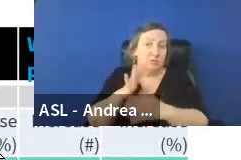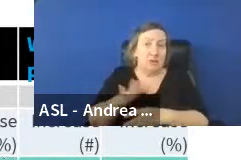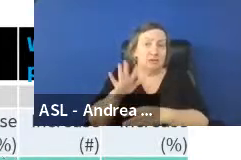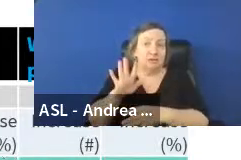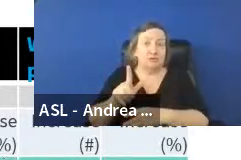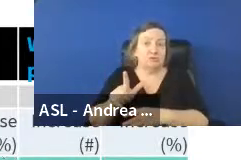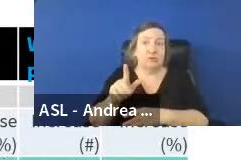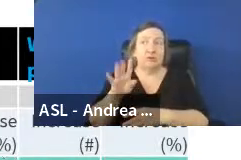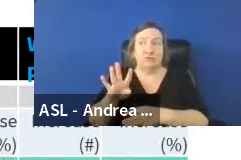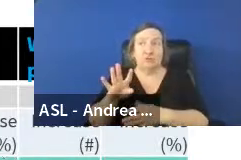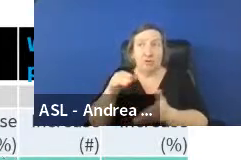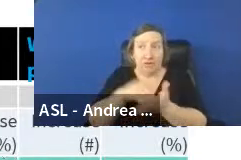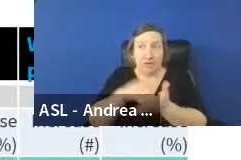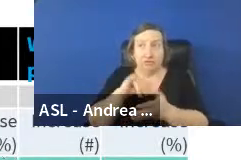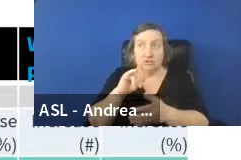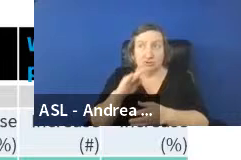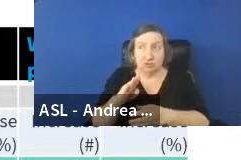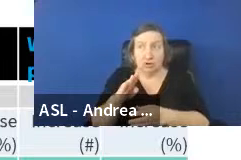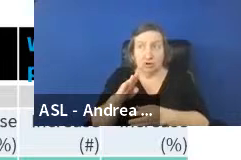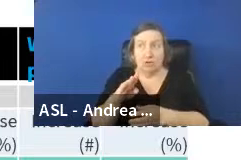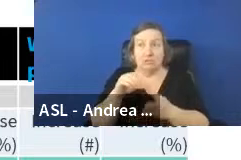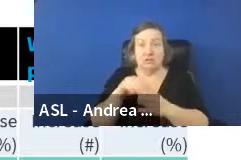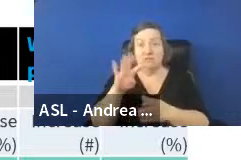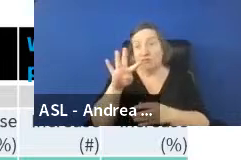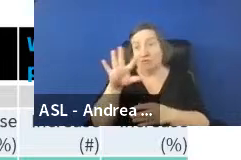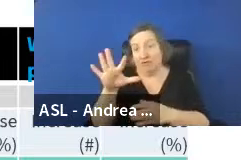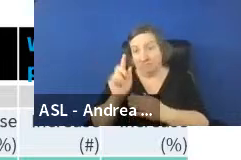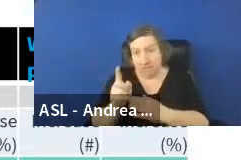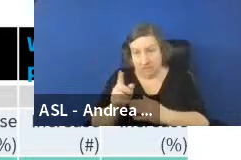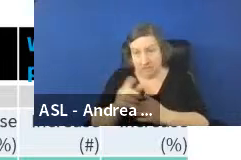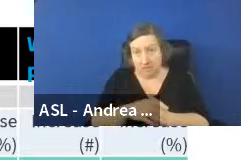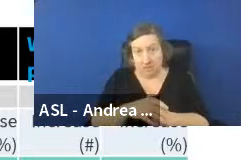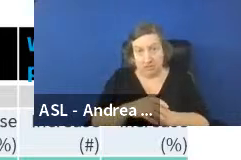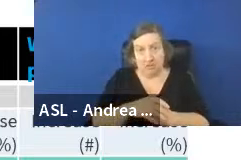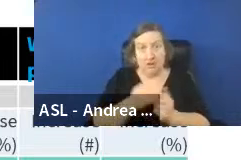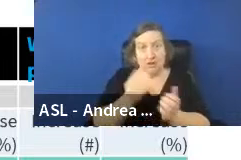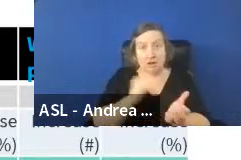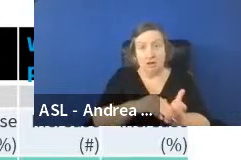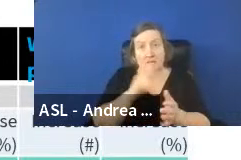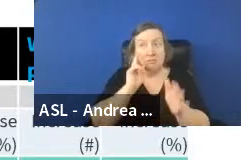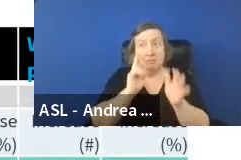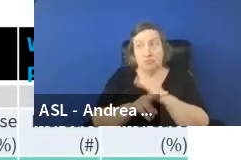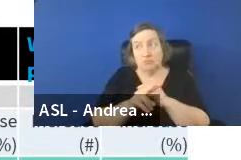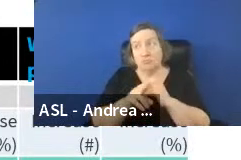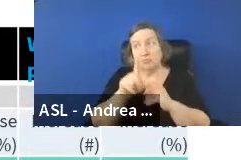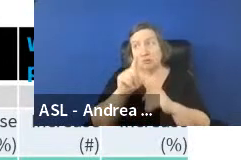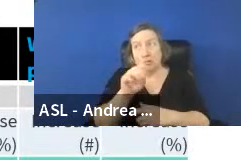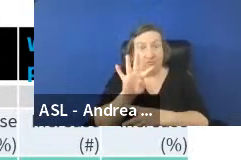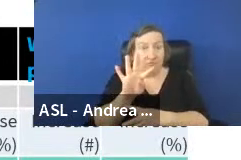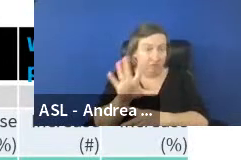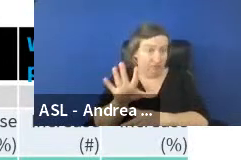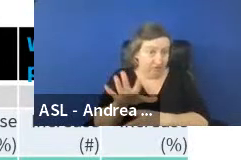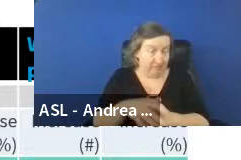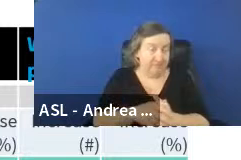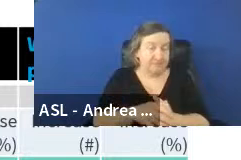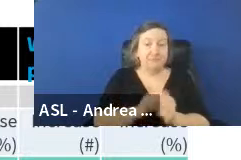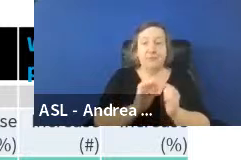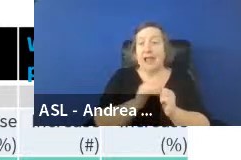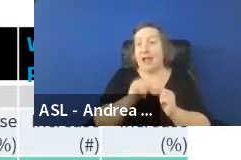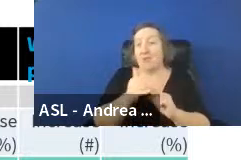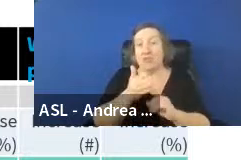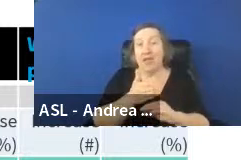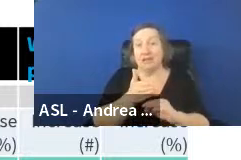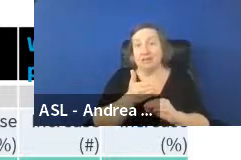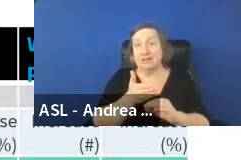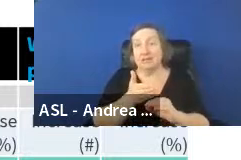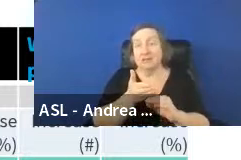24,000 jobs in 45 minutes. Again, projected in 2045. How that increases